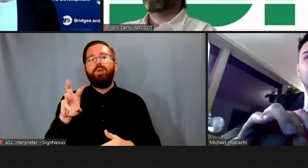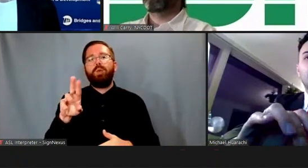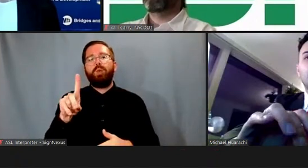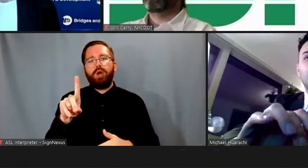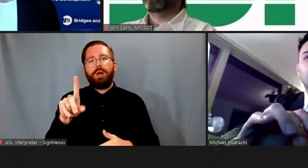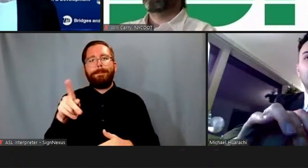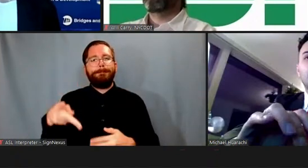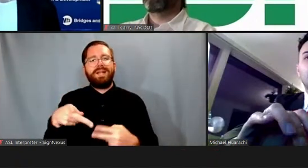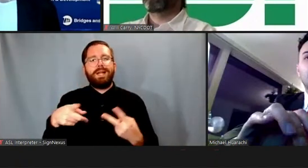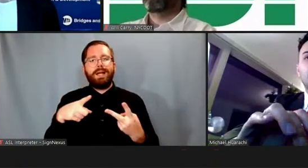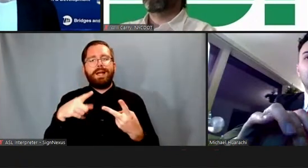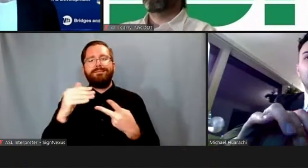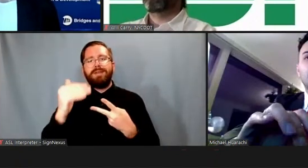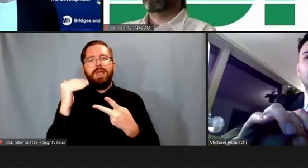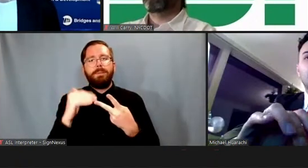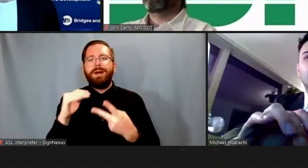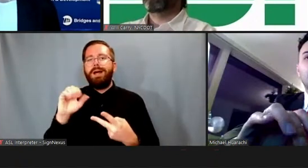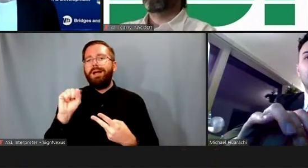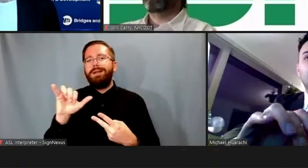sylvia lynn